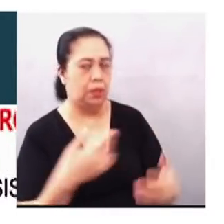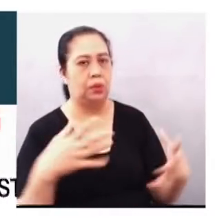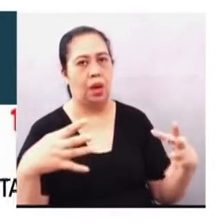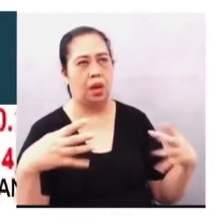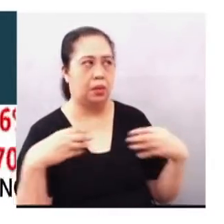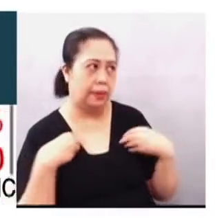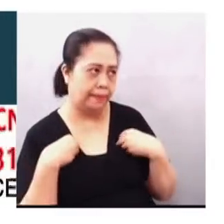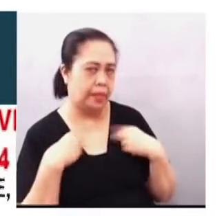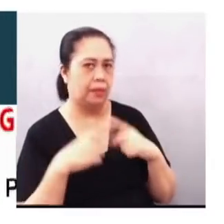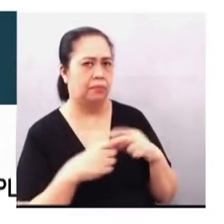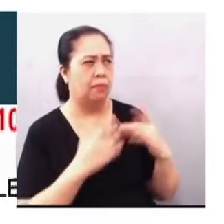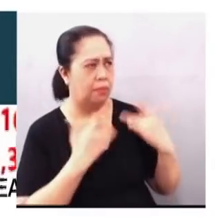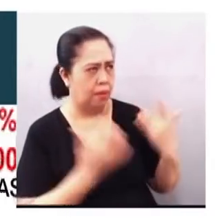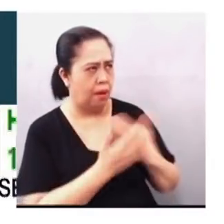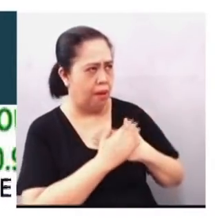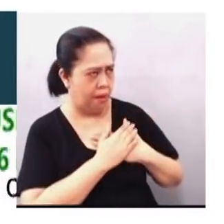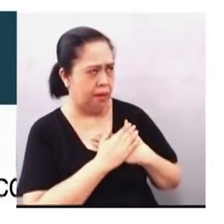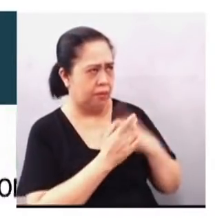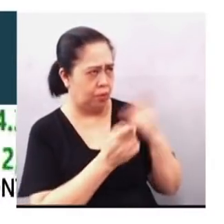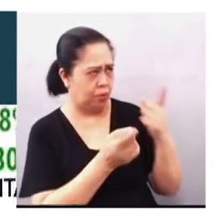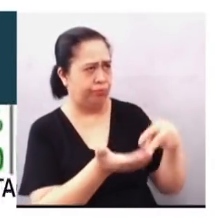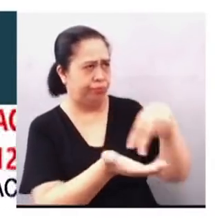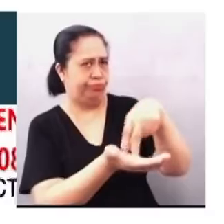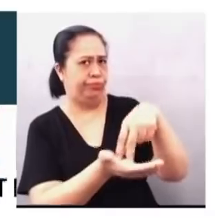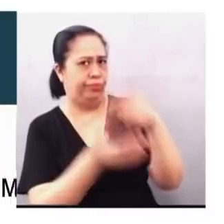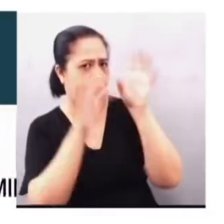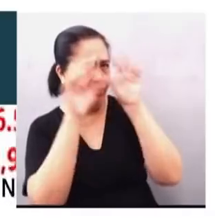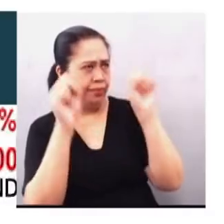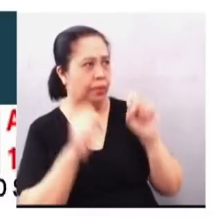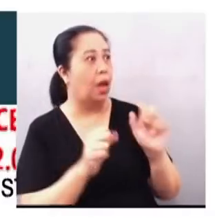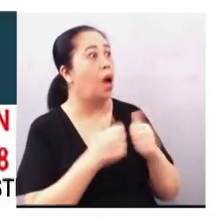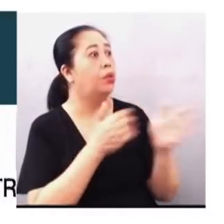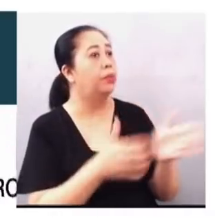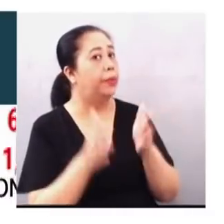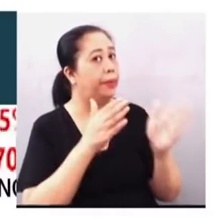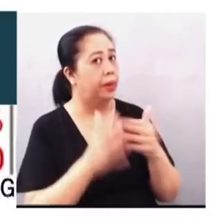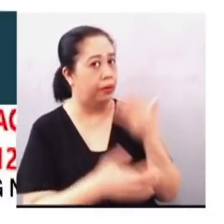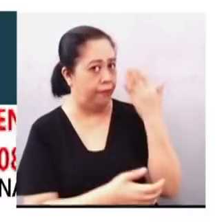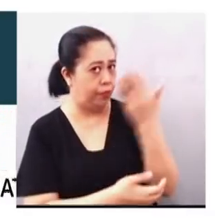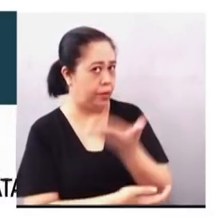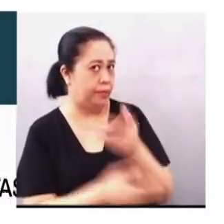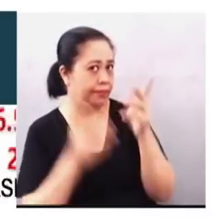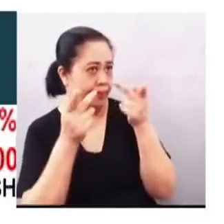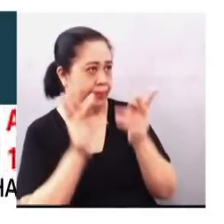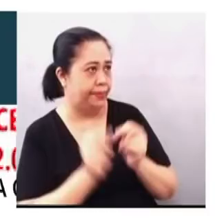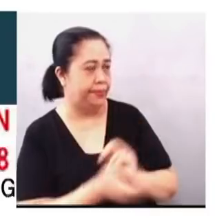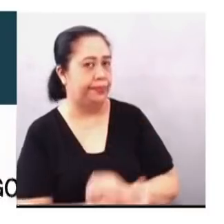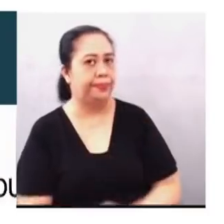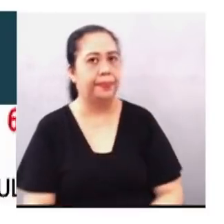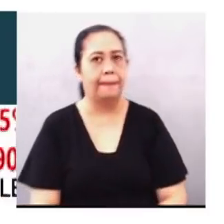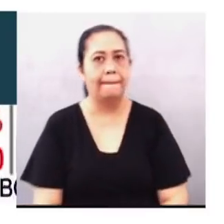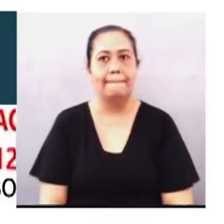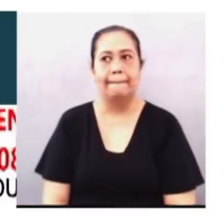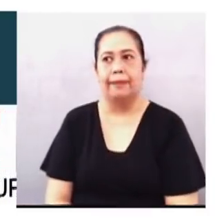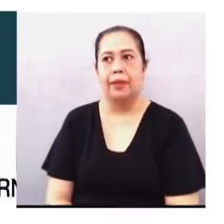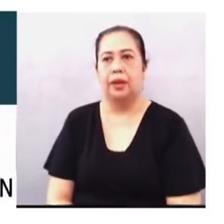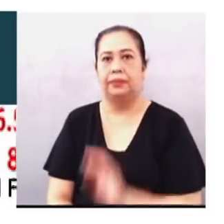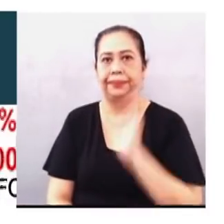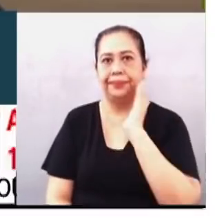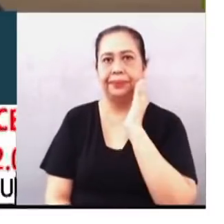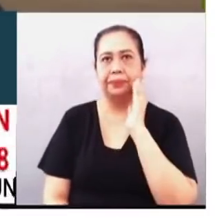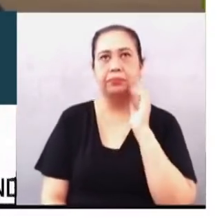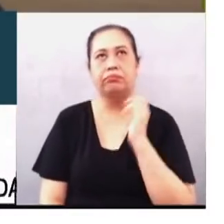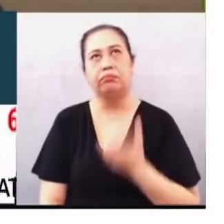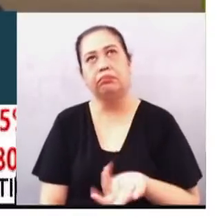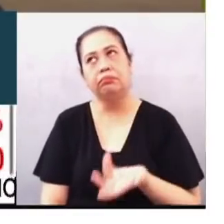have it in your heart now that you're the standard bearer. How are you preparing for it? Well, alam mo,